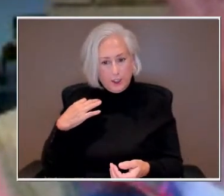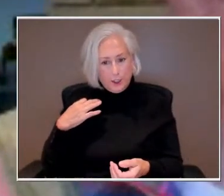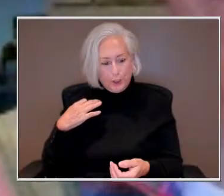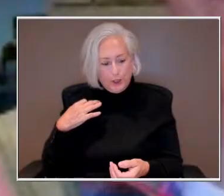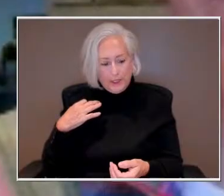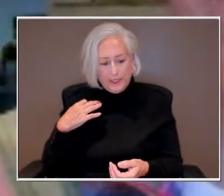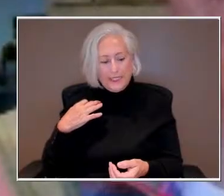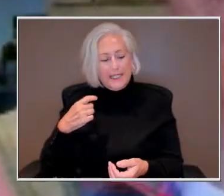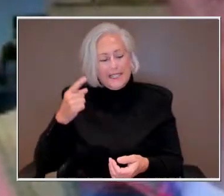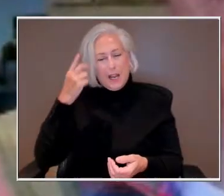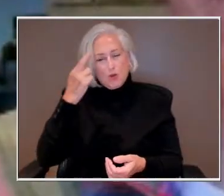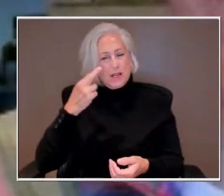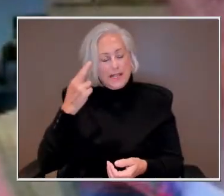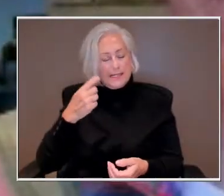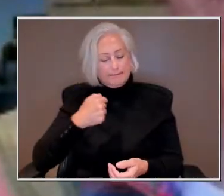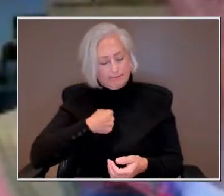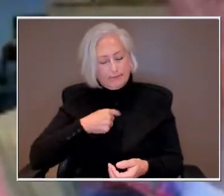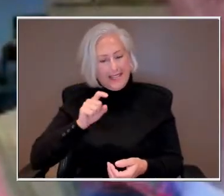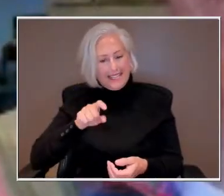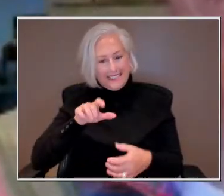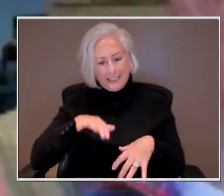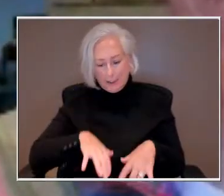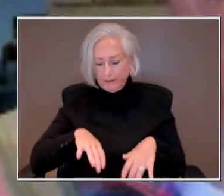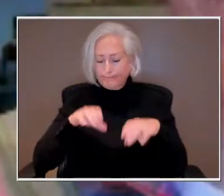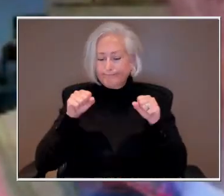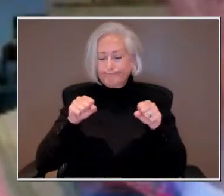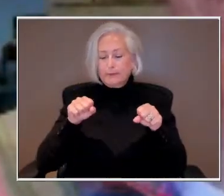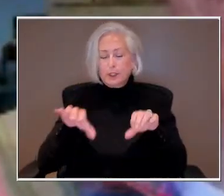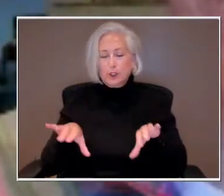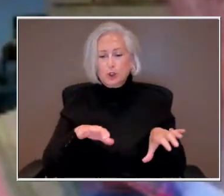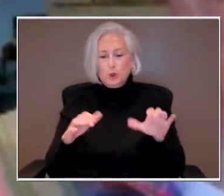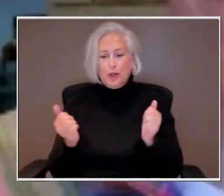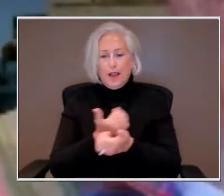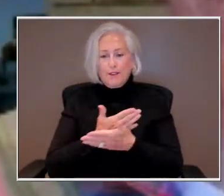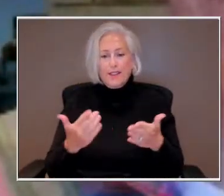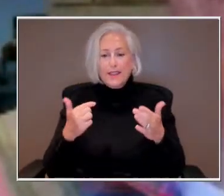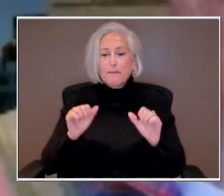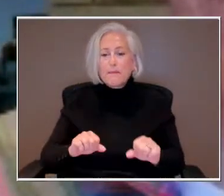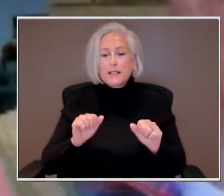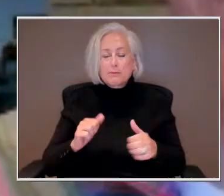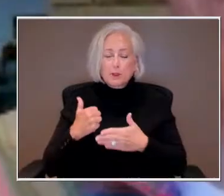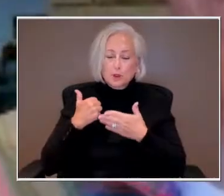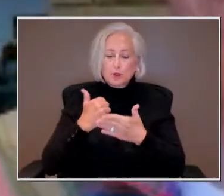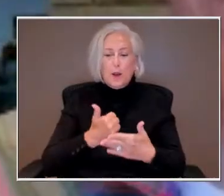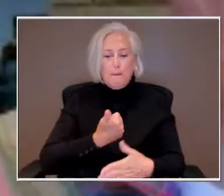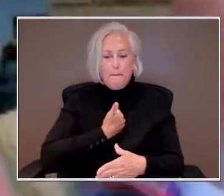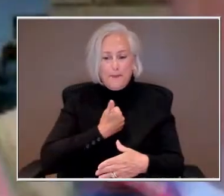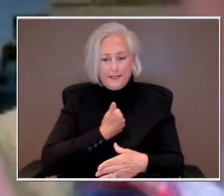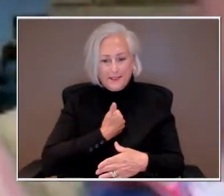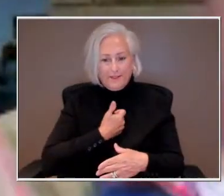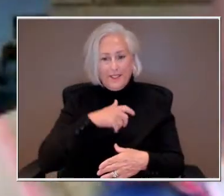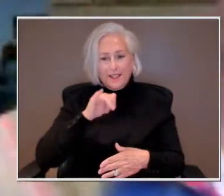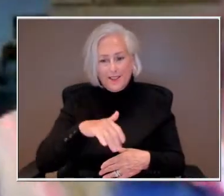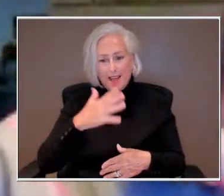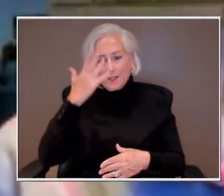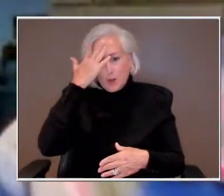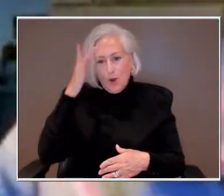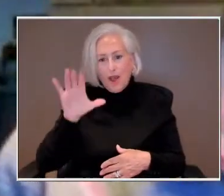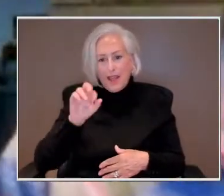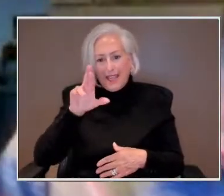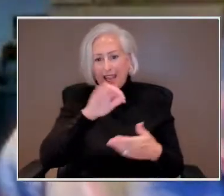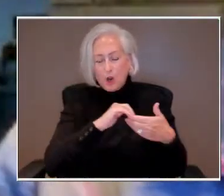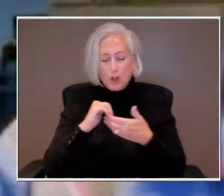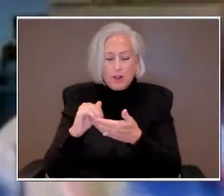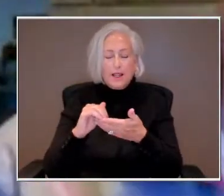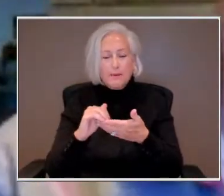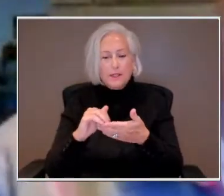to do everything I can to help that situation. And I think that's what Care Collaborative has done for